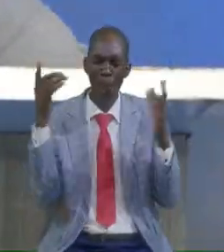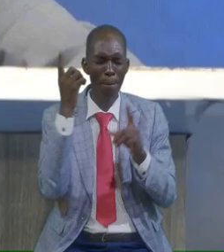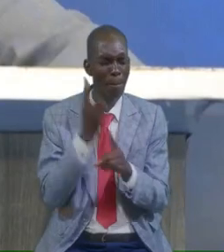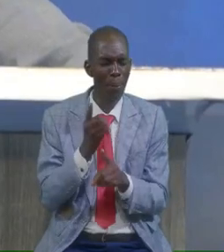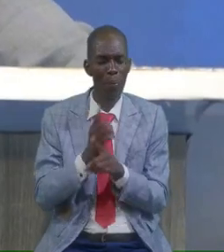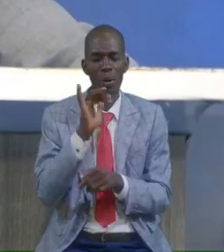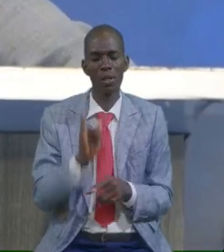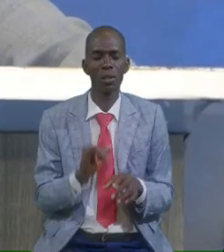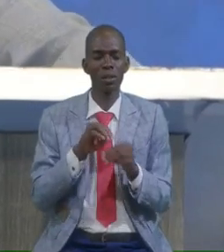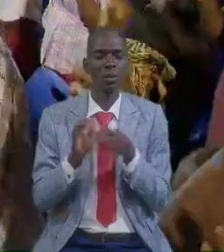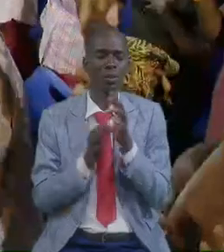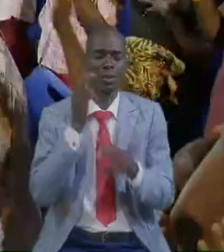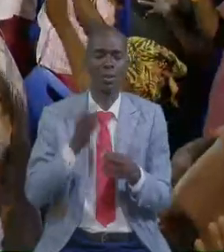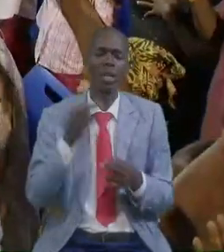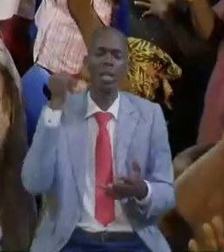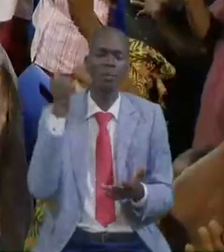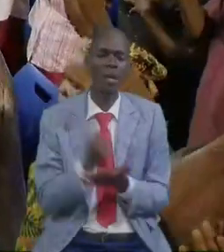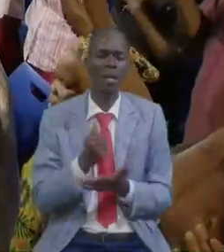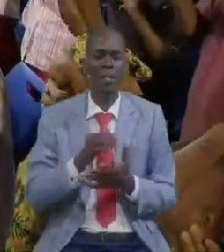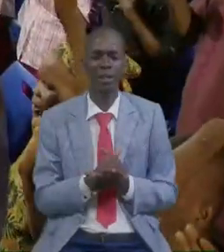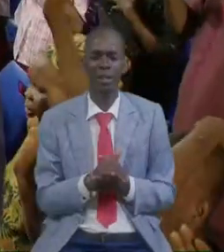in Jesus' name.